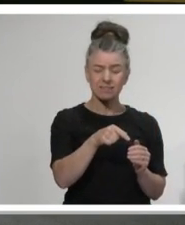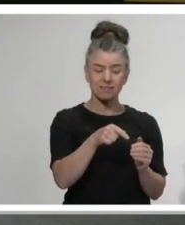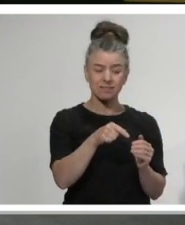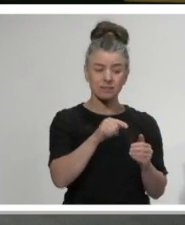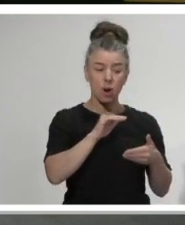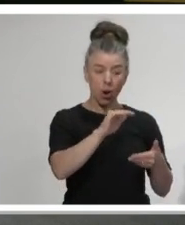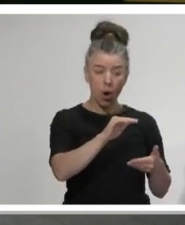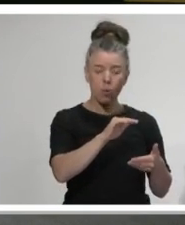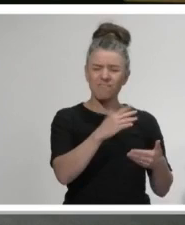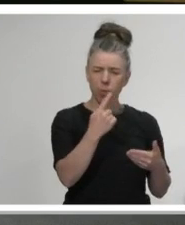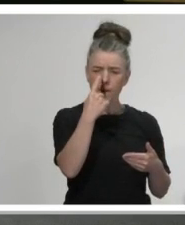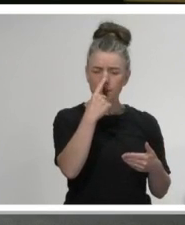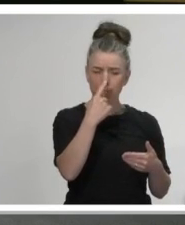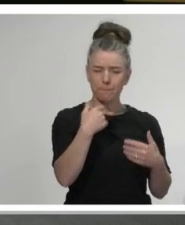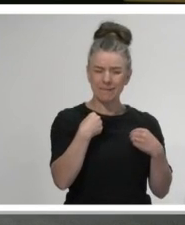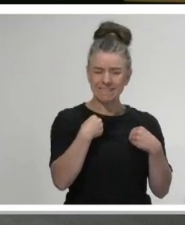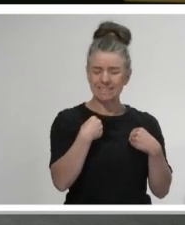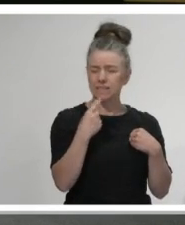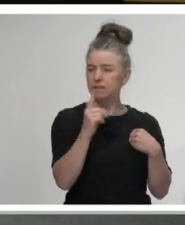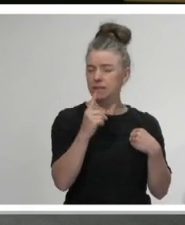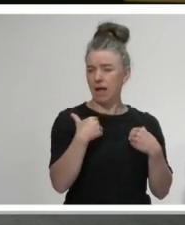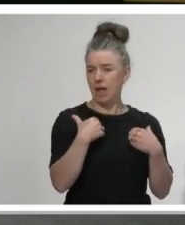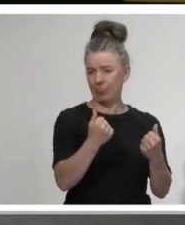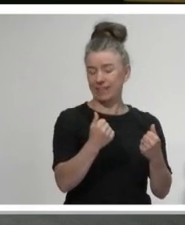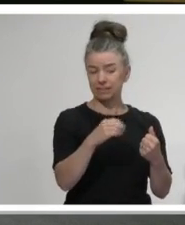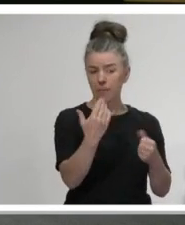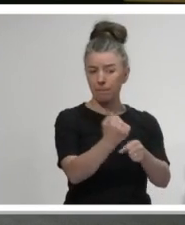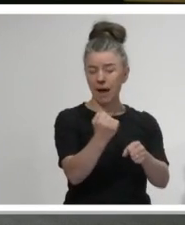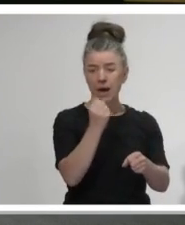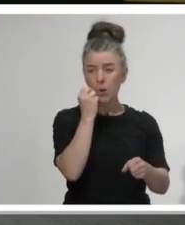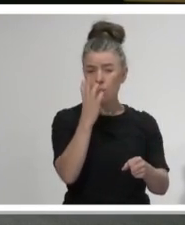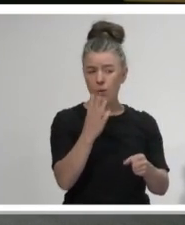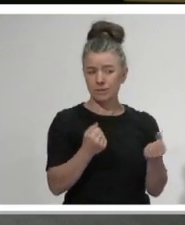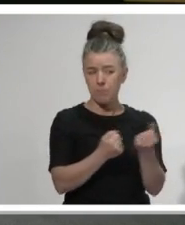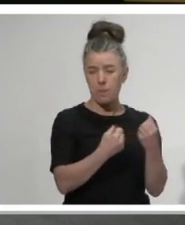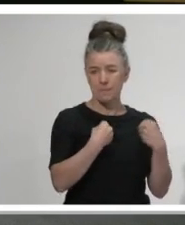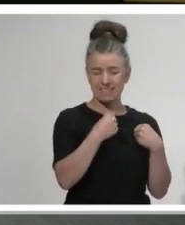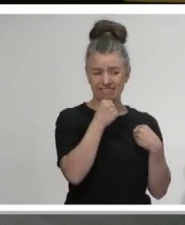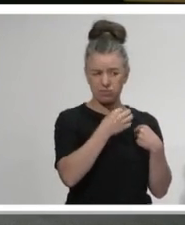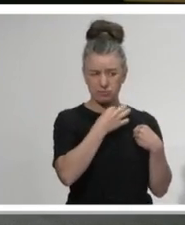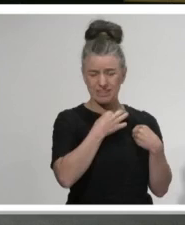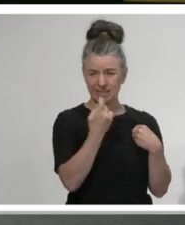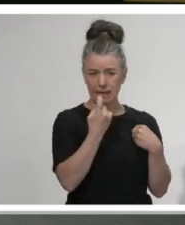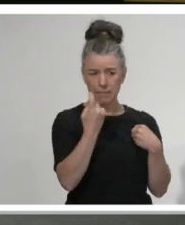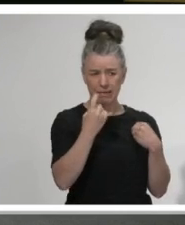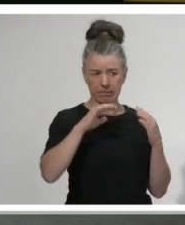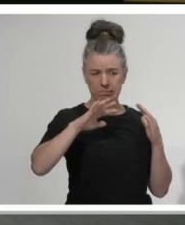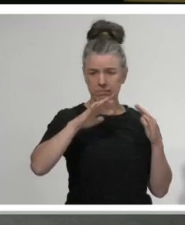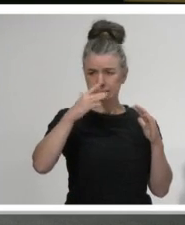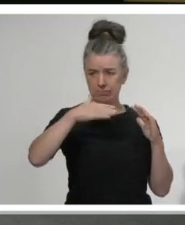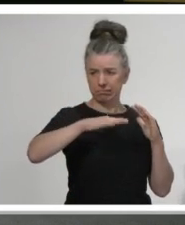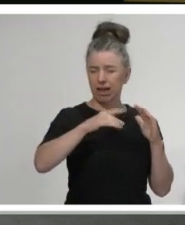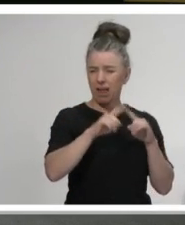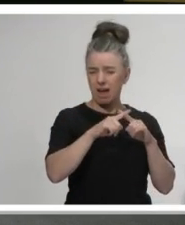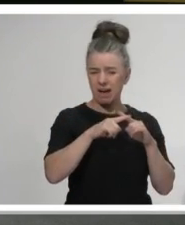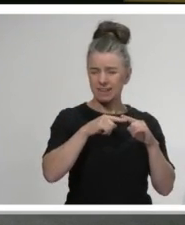supported. Clearly, there are some businesses that banks won't support, and we mentioned that at the start, for example, those who are on the watch list. But what we wanted